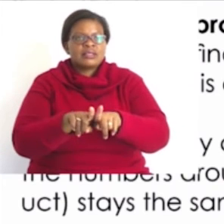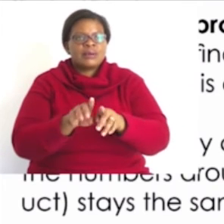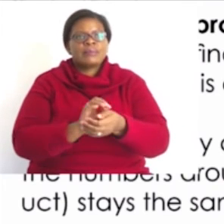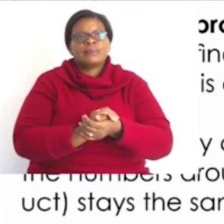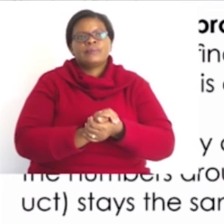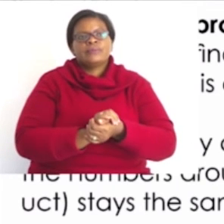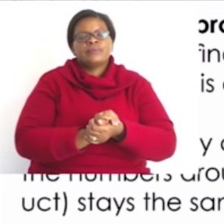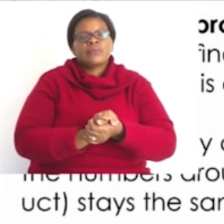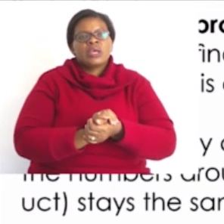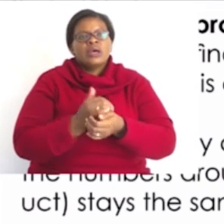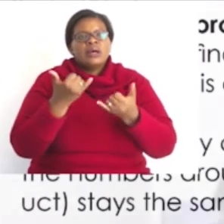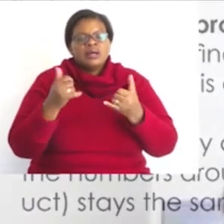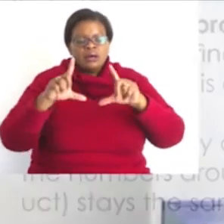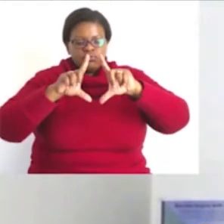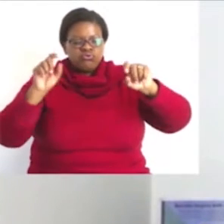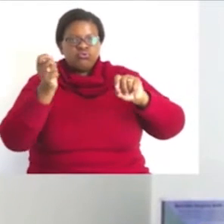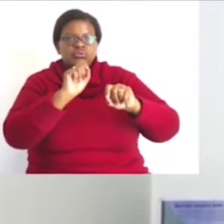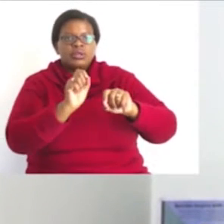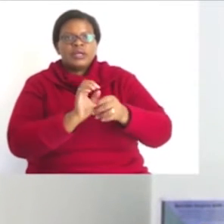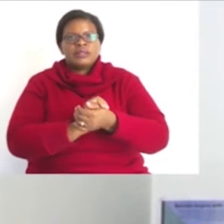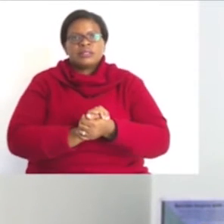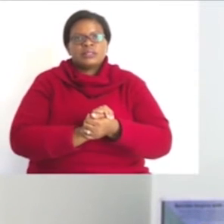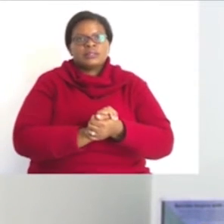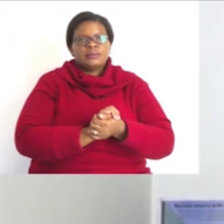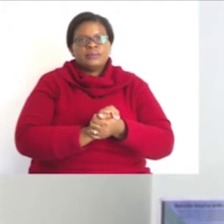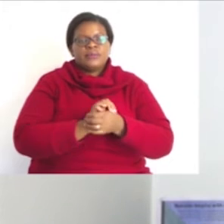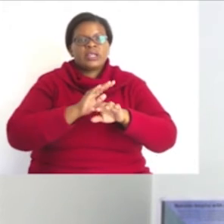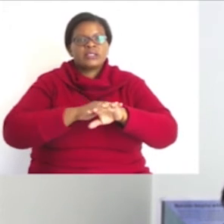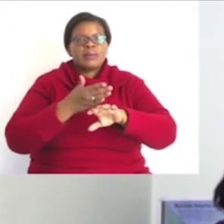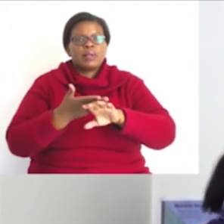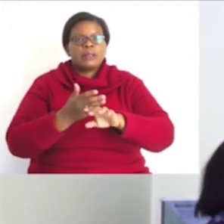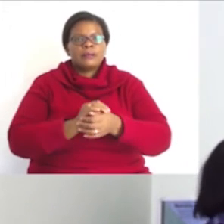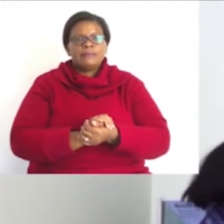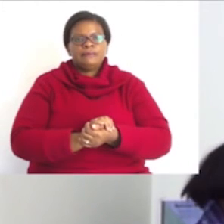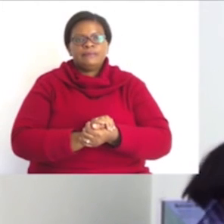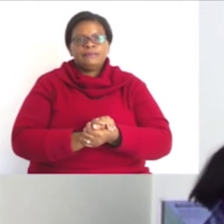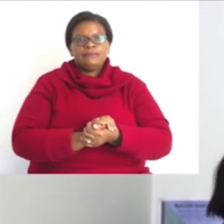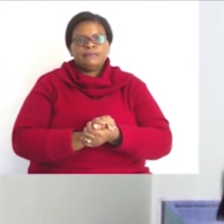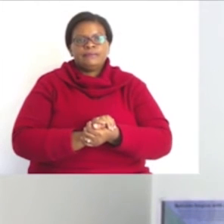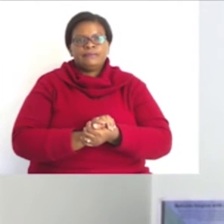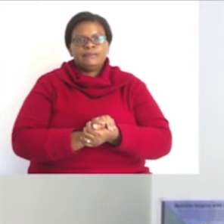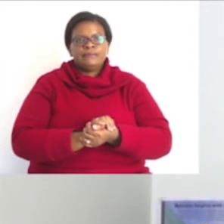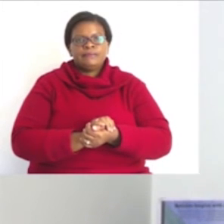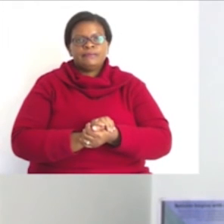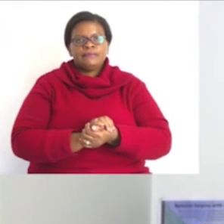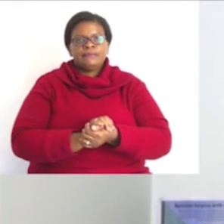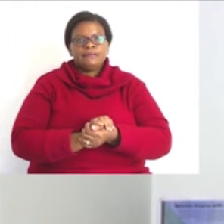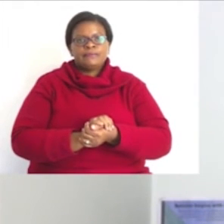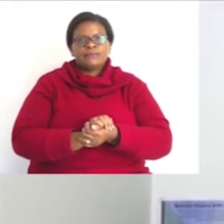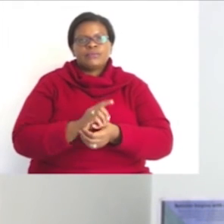girls, let's get on board. The first example. Example 1, we have